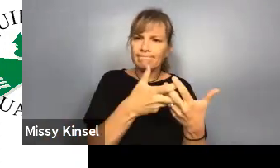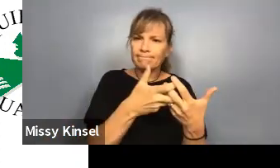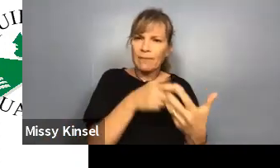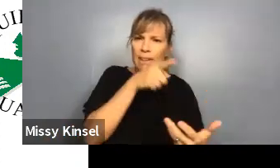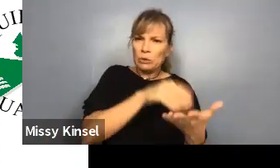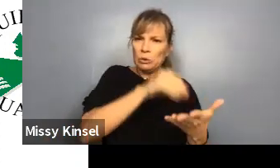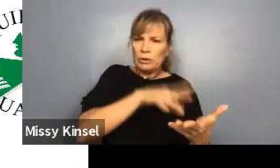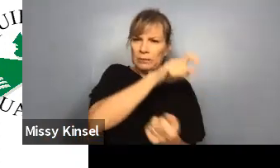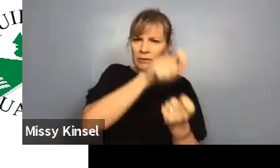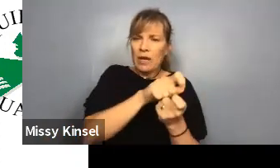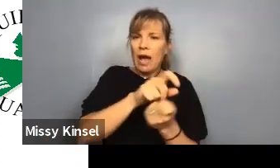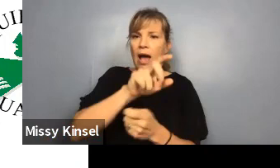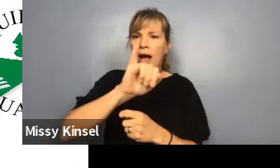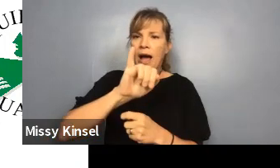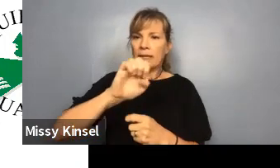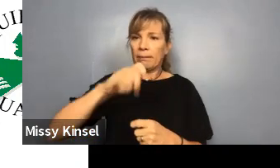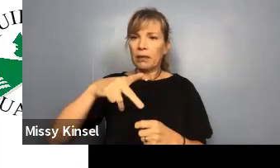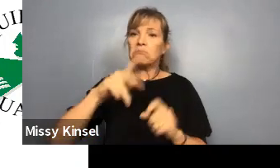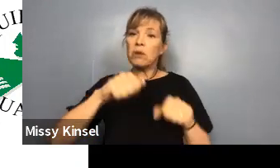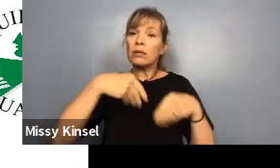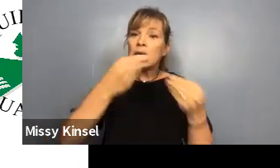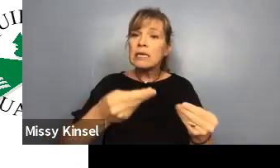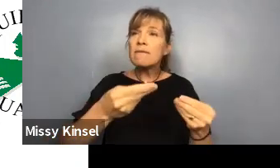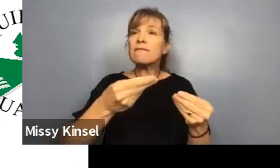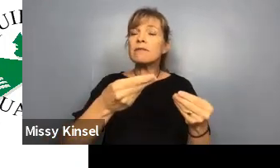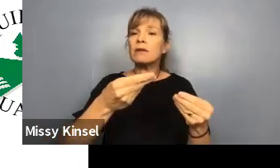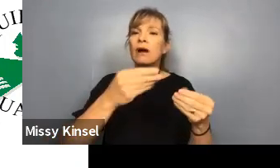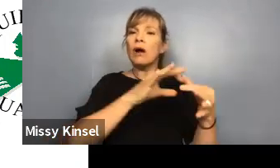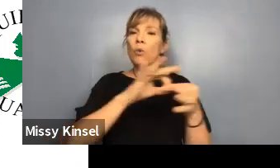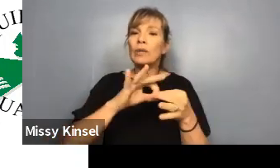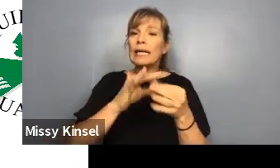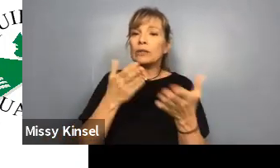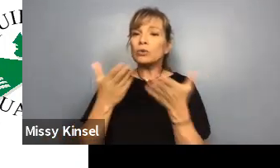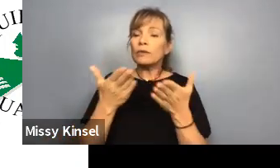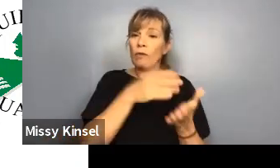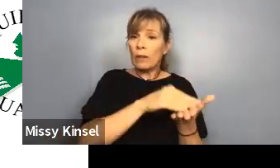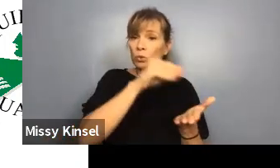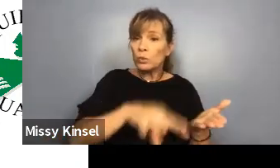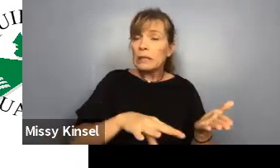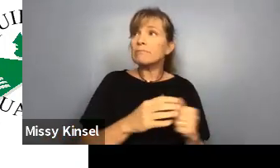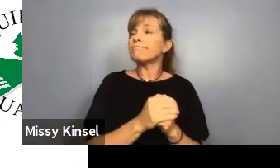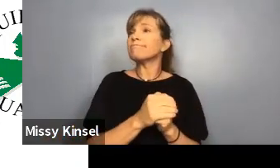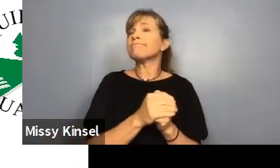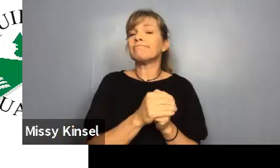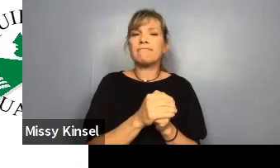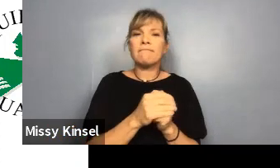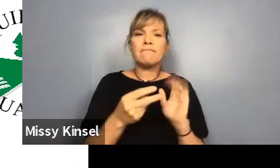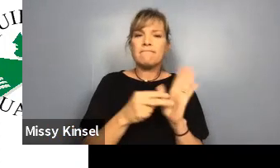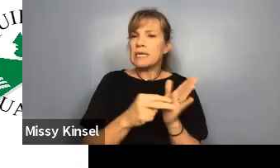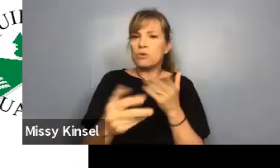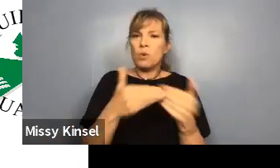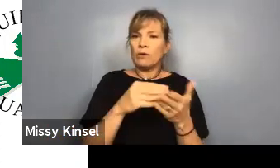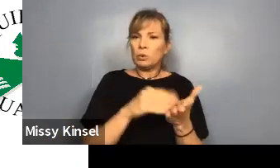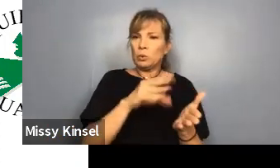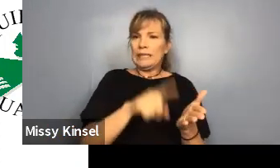And IEPs can provide for related services for a student. So whatever the student